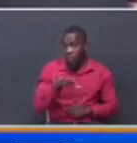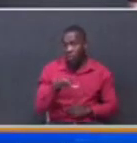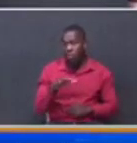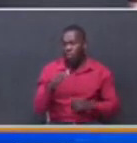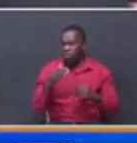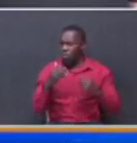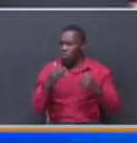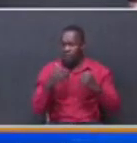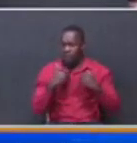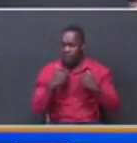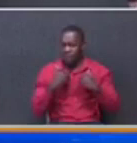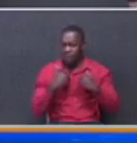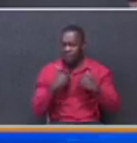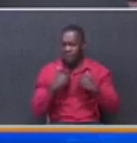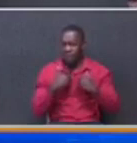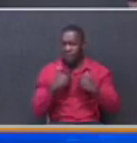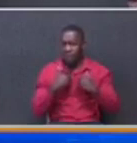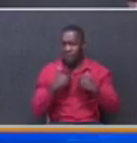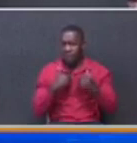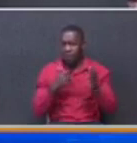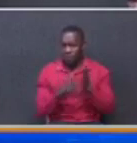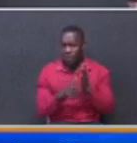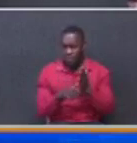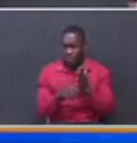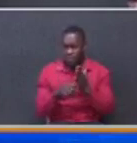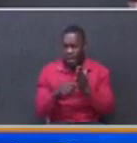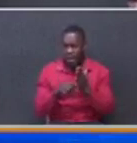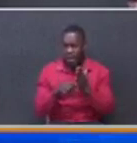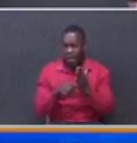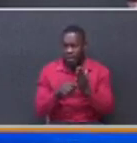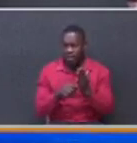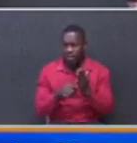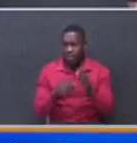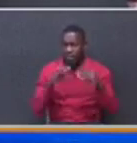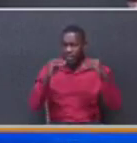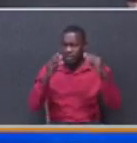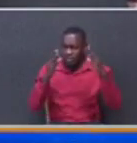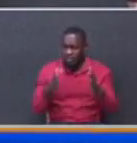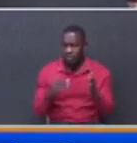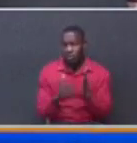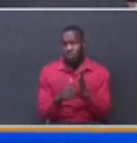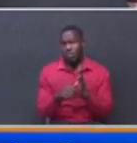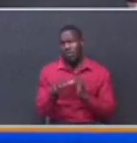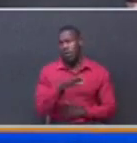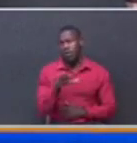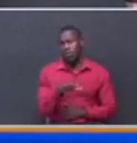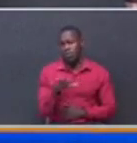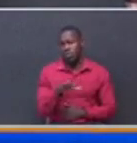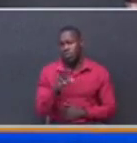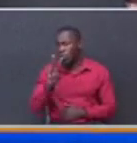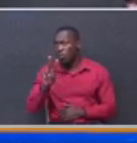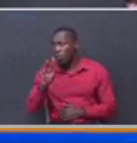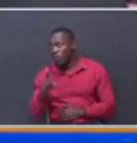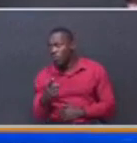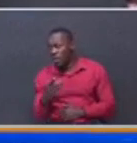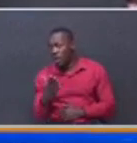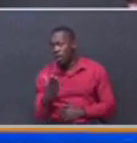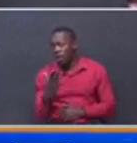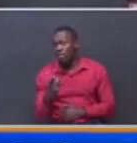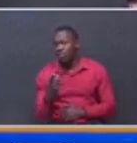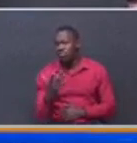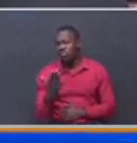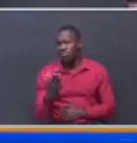almost 7,000 teachers and Bungoma almost 2,000 teachers. They call upon the Teachers Service